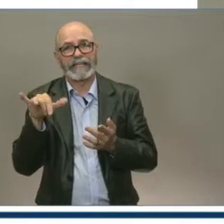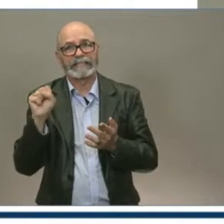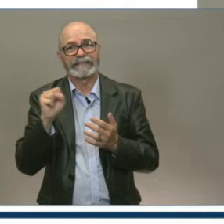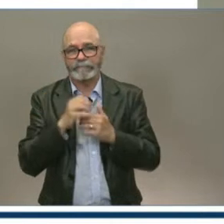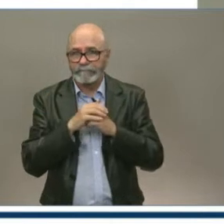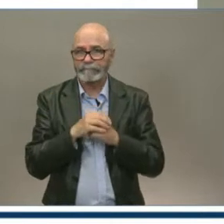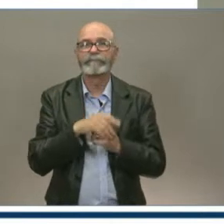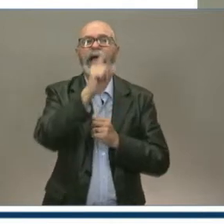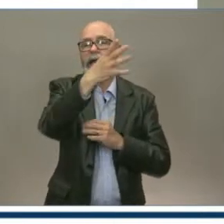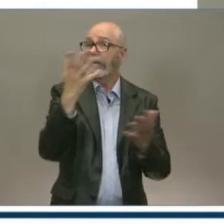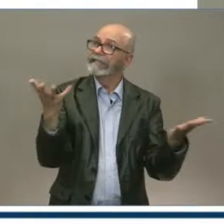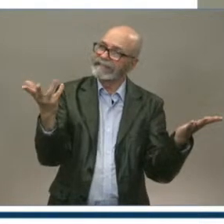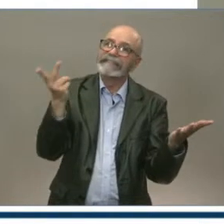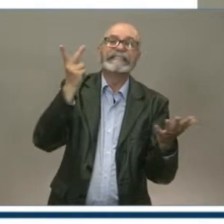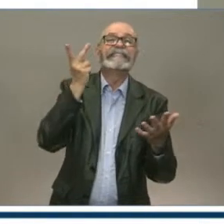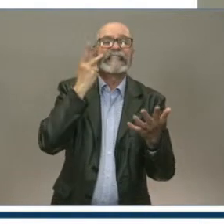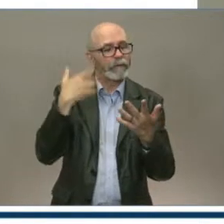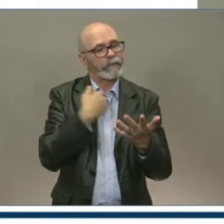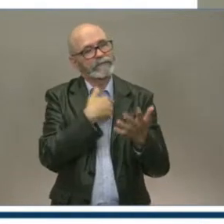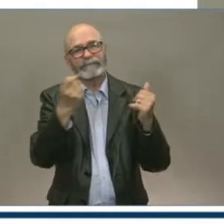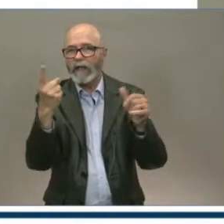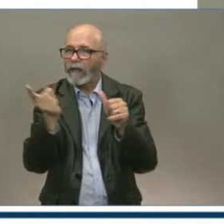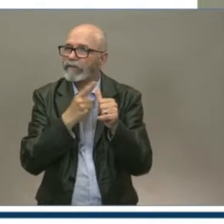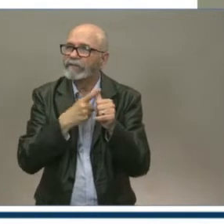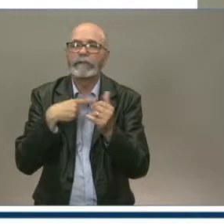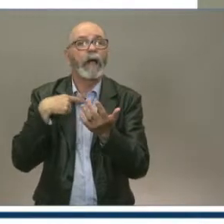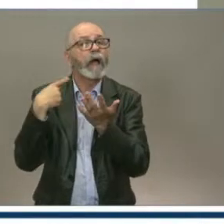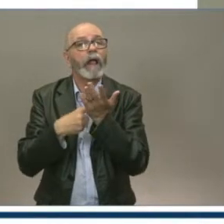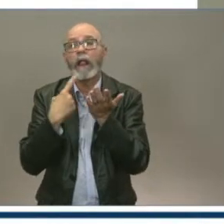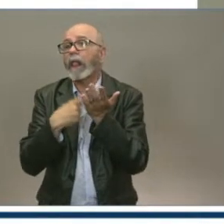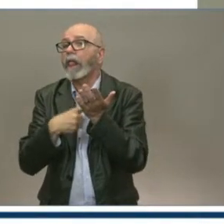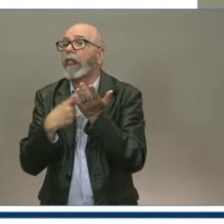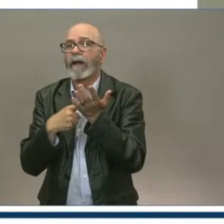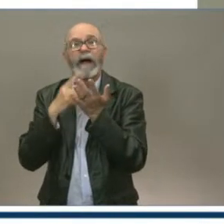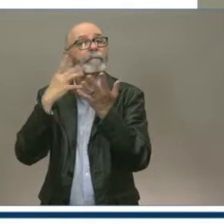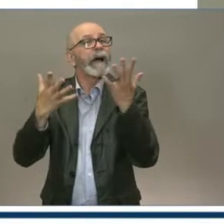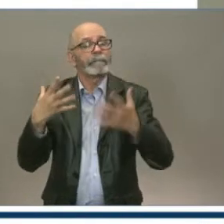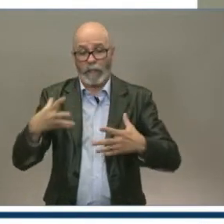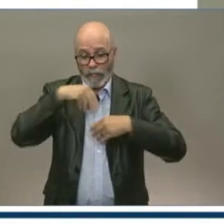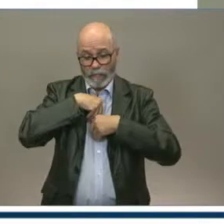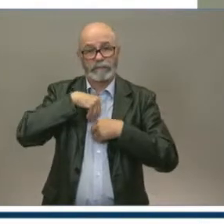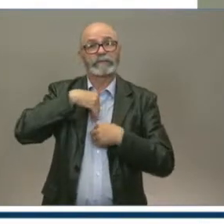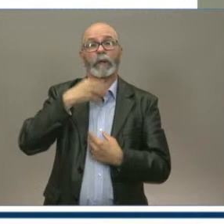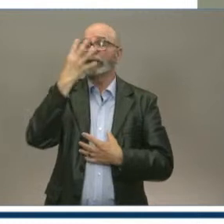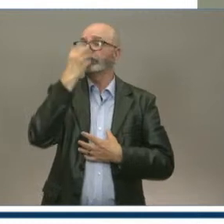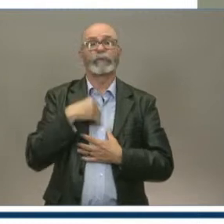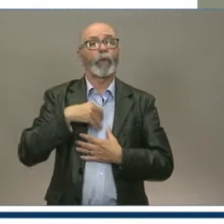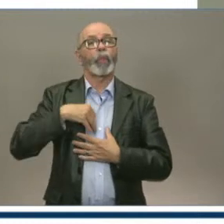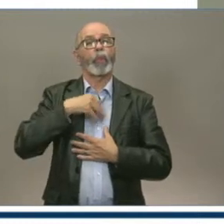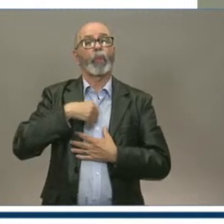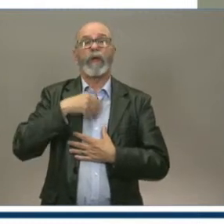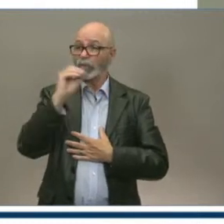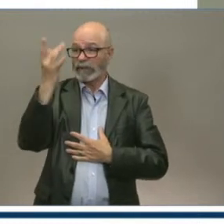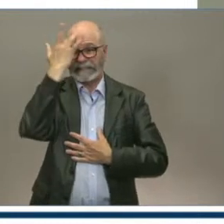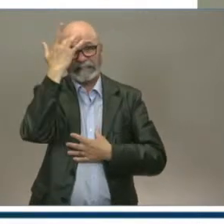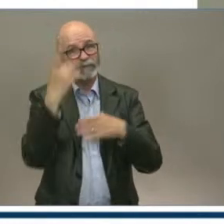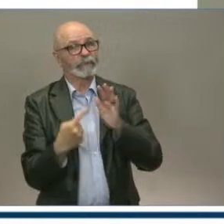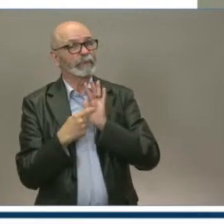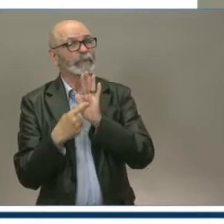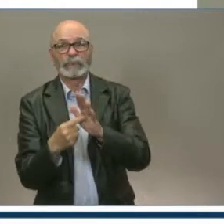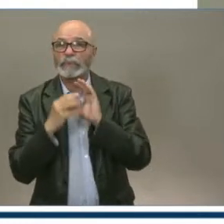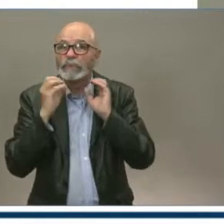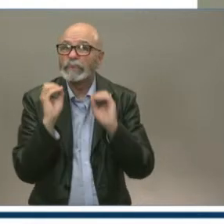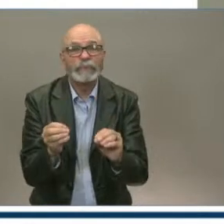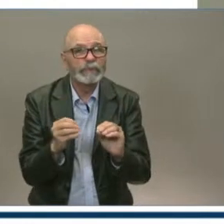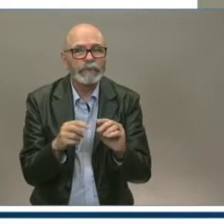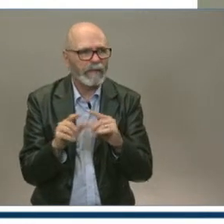around protection against asymptomatic travel by being immunized, and starting to look at how do we take different approaches to